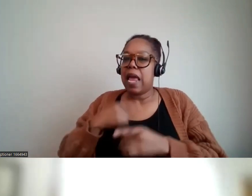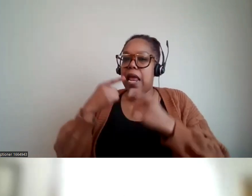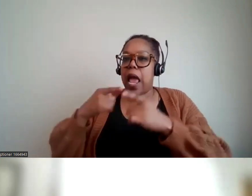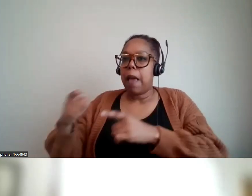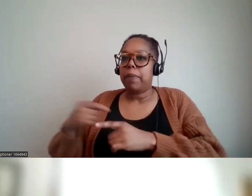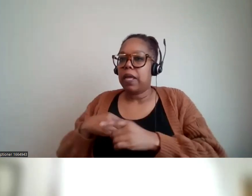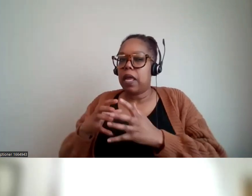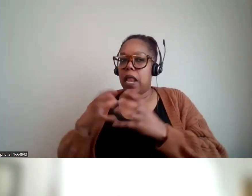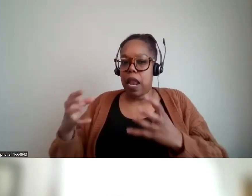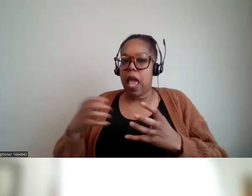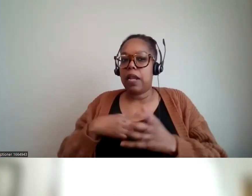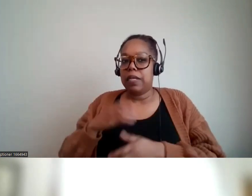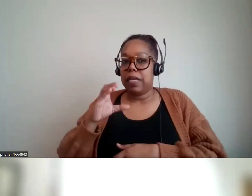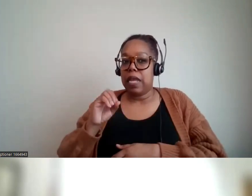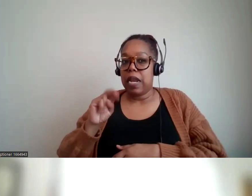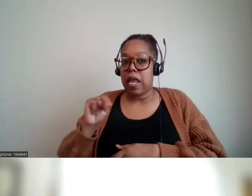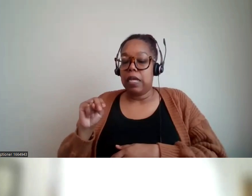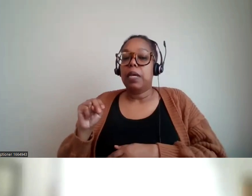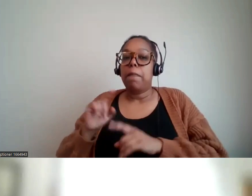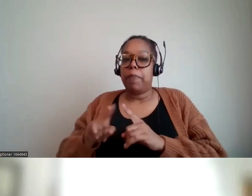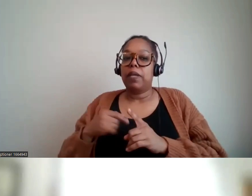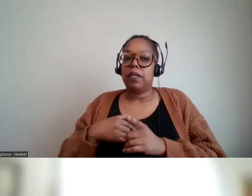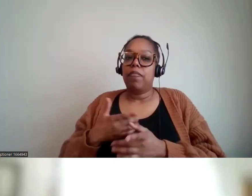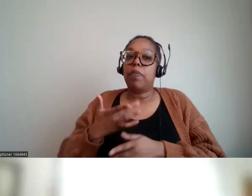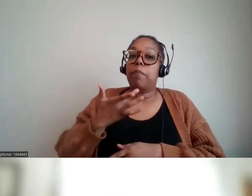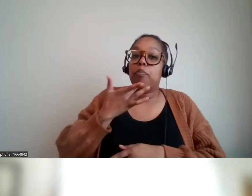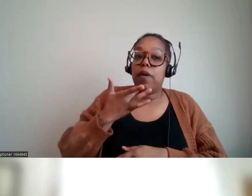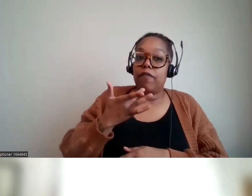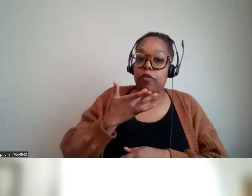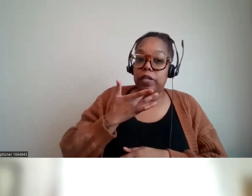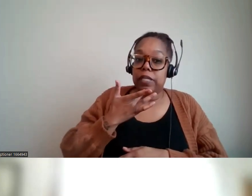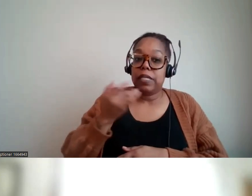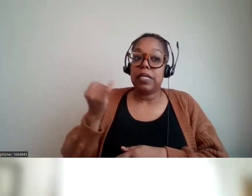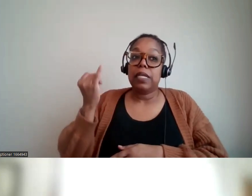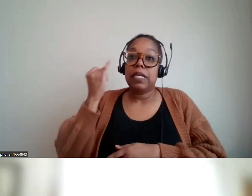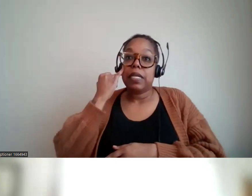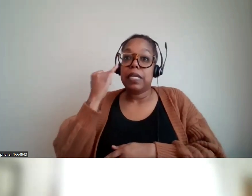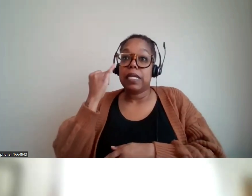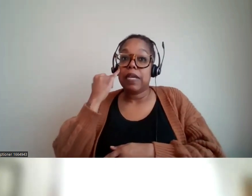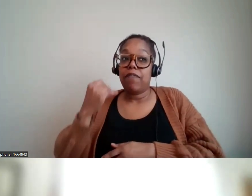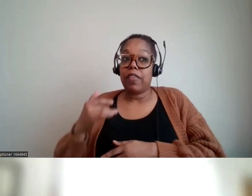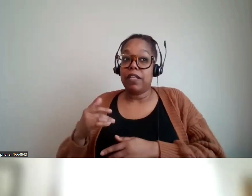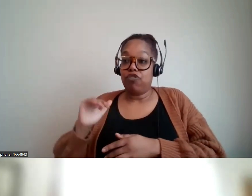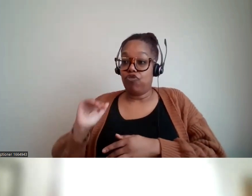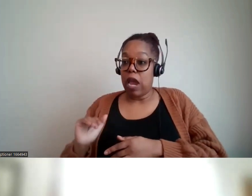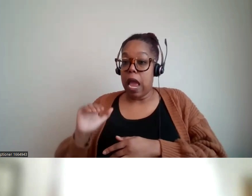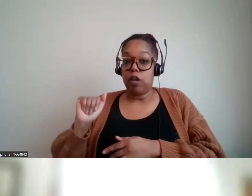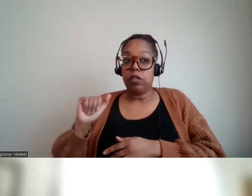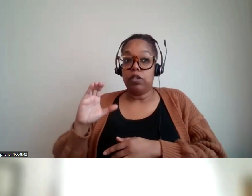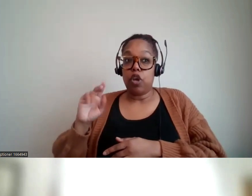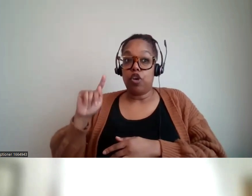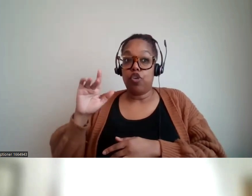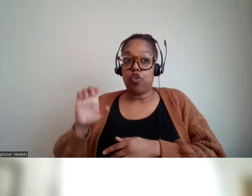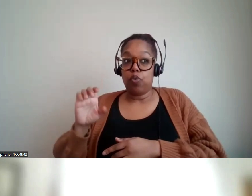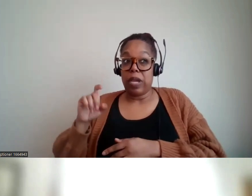but it does happen. The preference would be, even if they think that the child might be acute enough to need to be